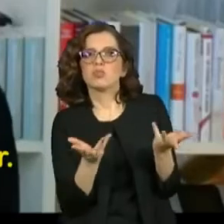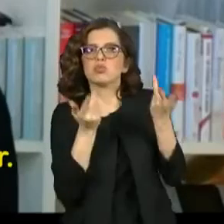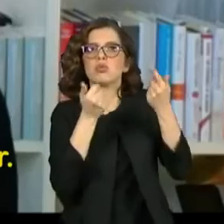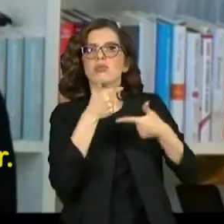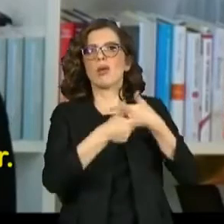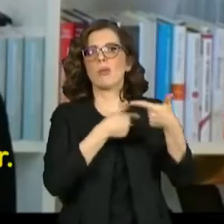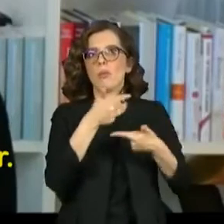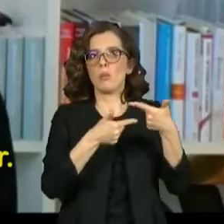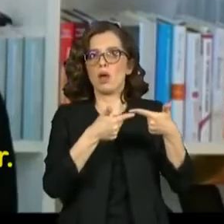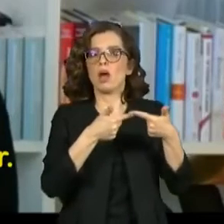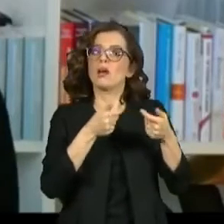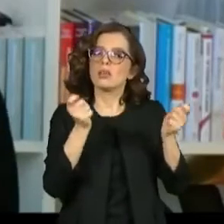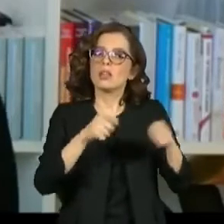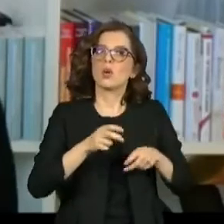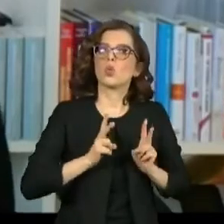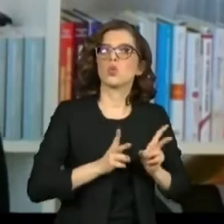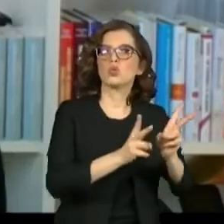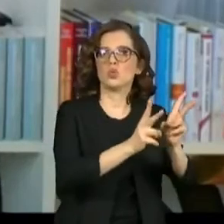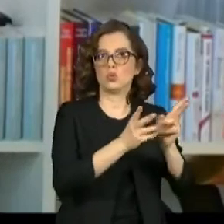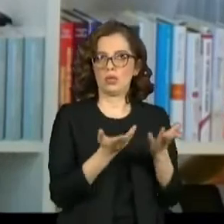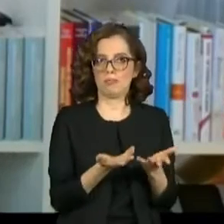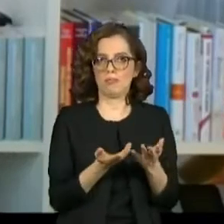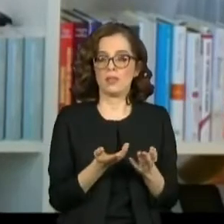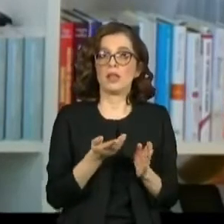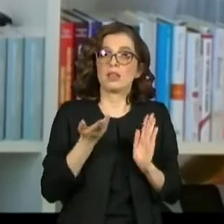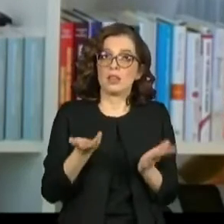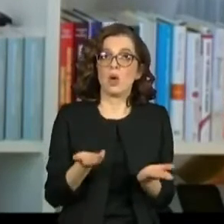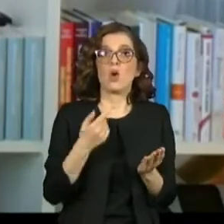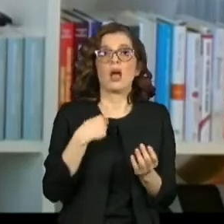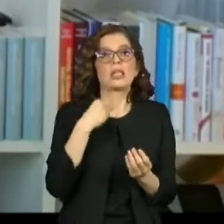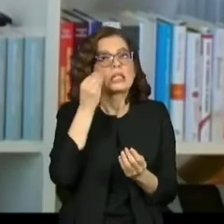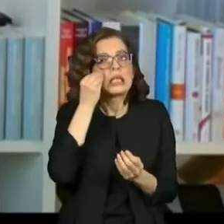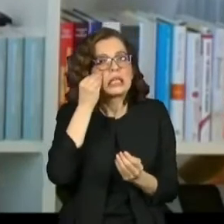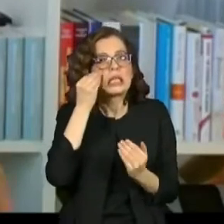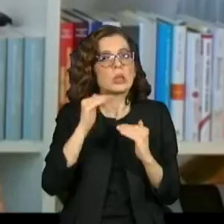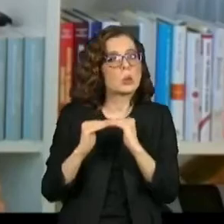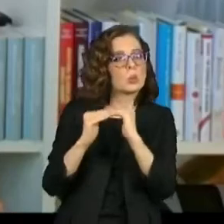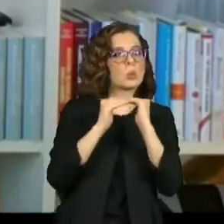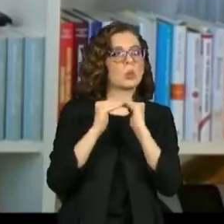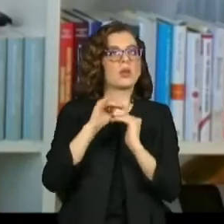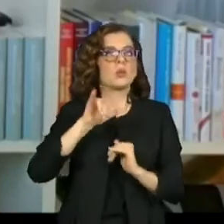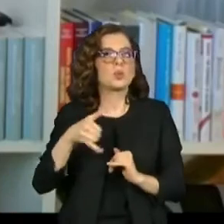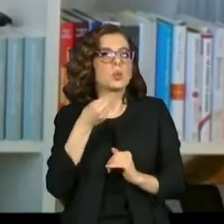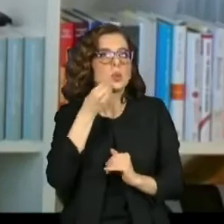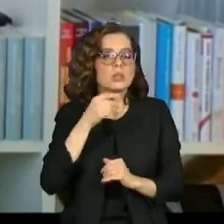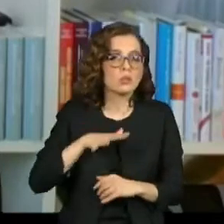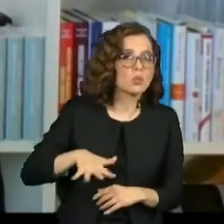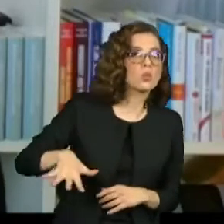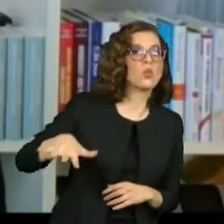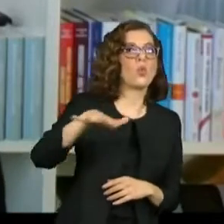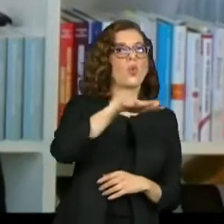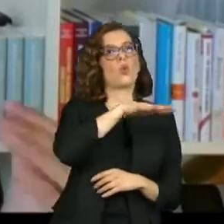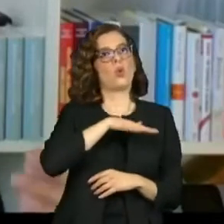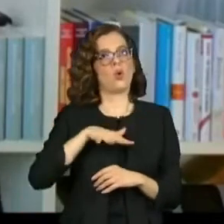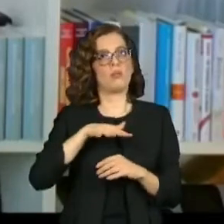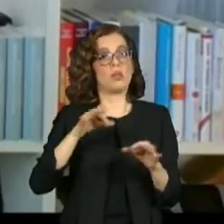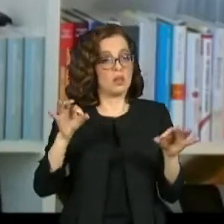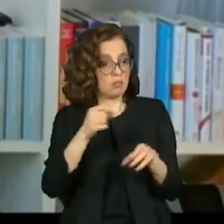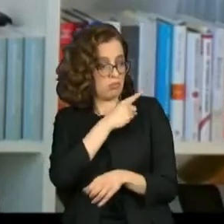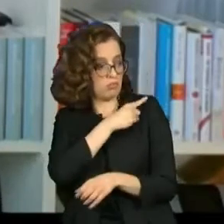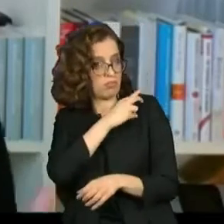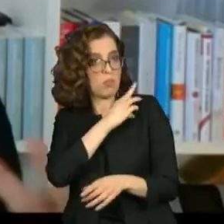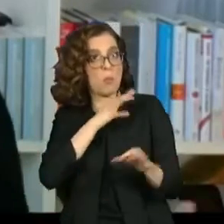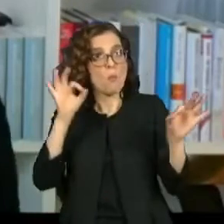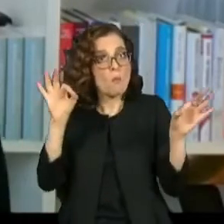enable you to continue to work. So it's really about equalizing the chances of people after